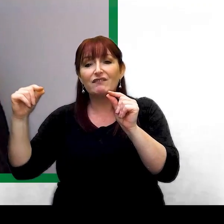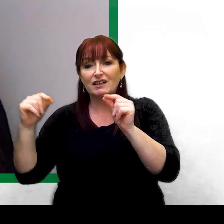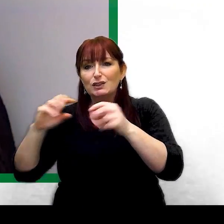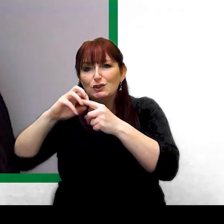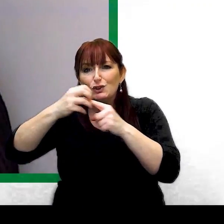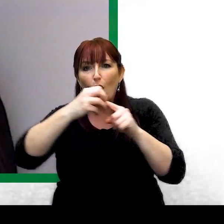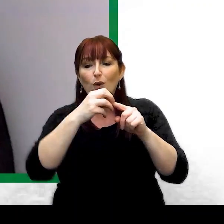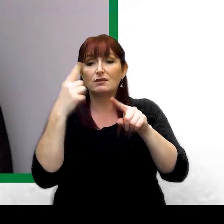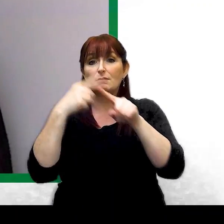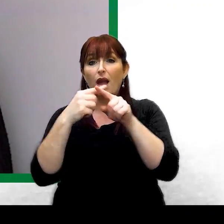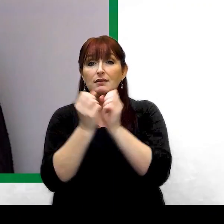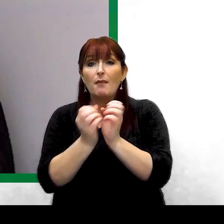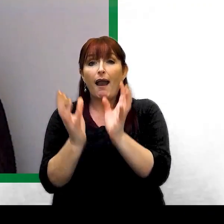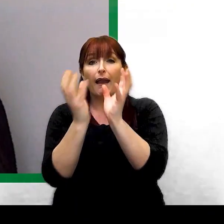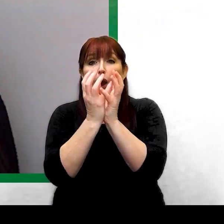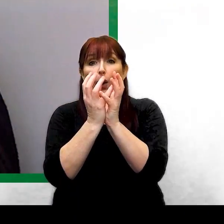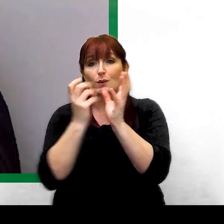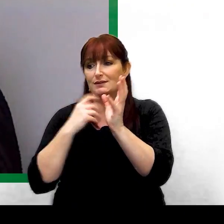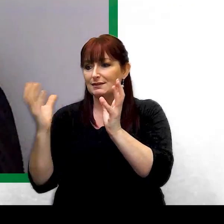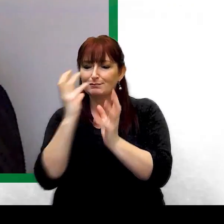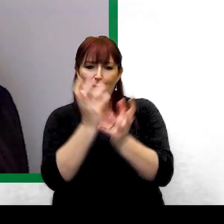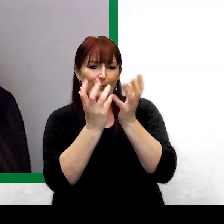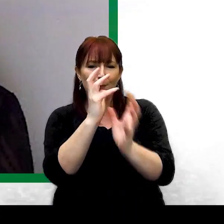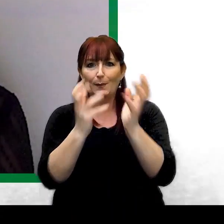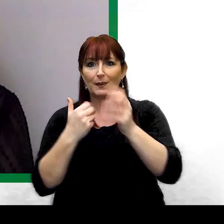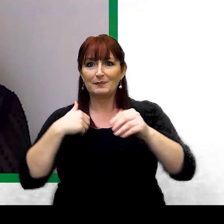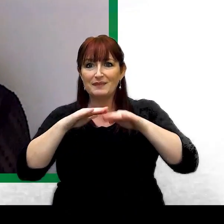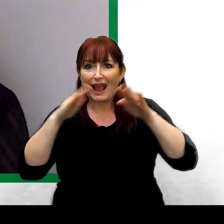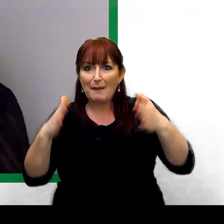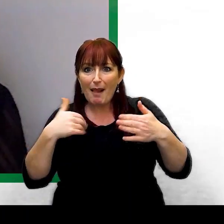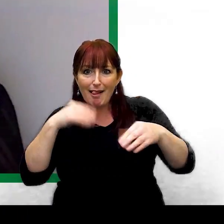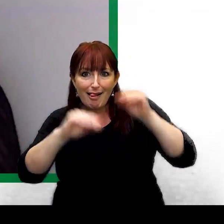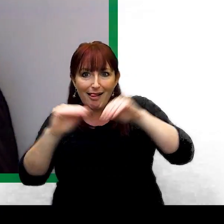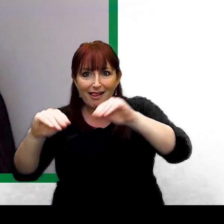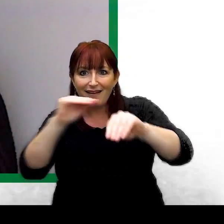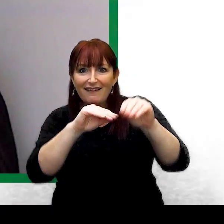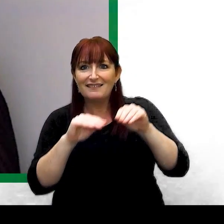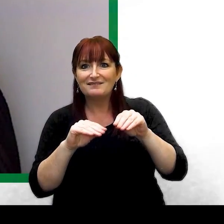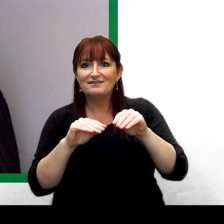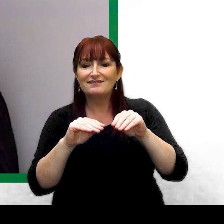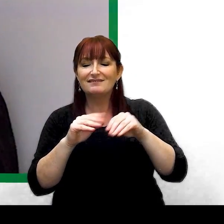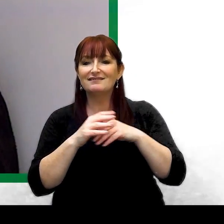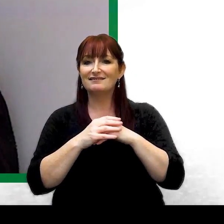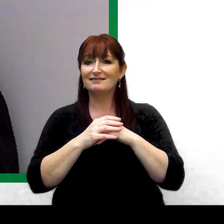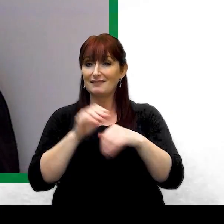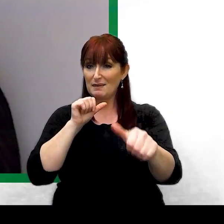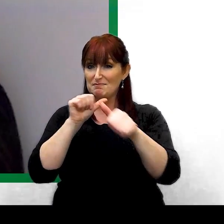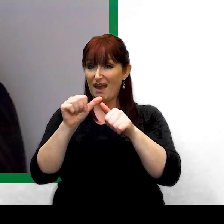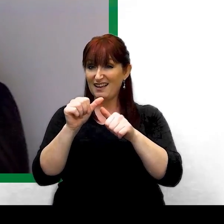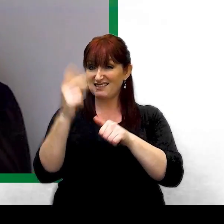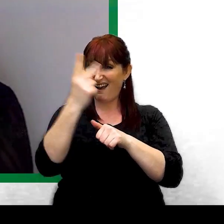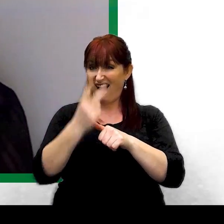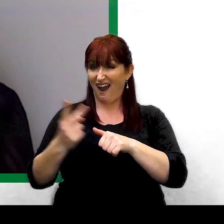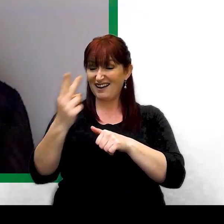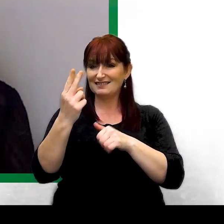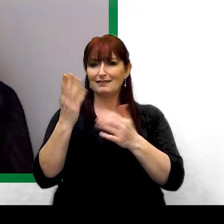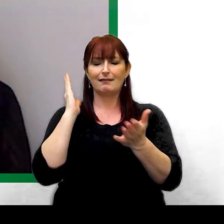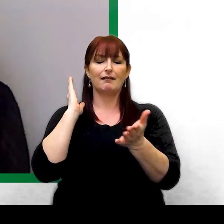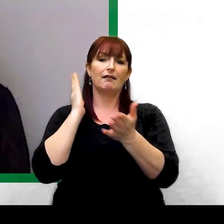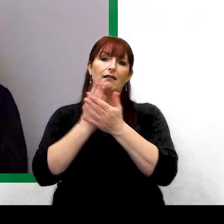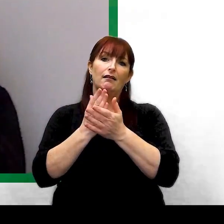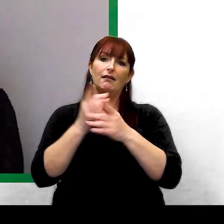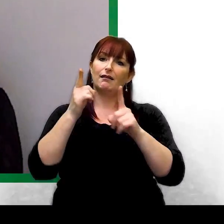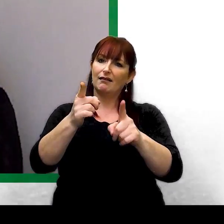some portraits at my kitchen table. One of the best things about art is that you can try new things and it isn't